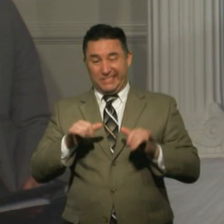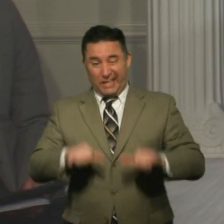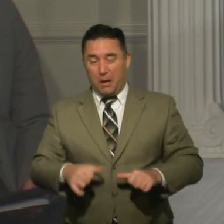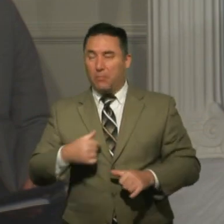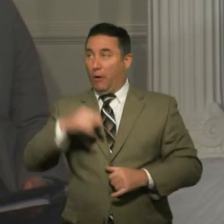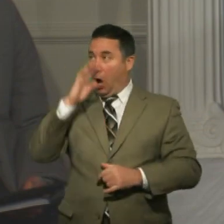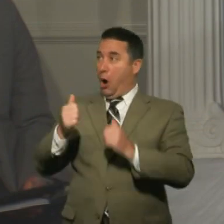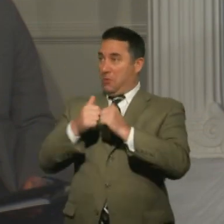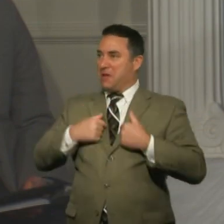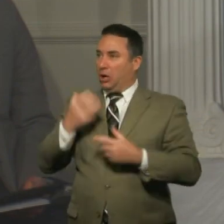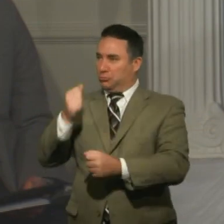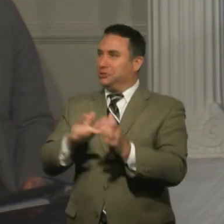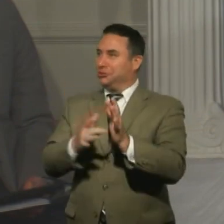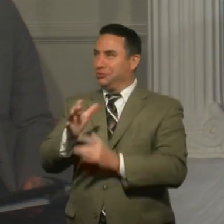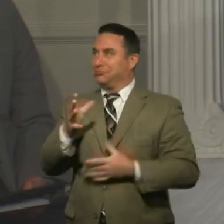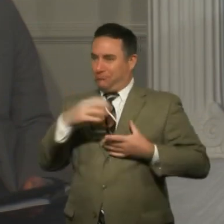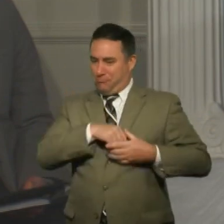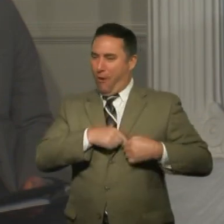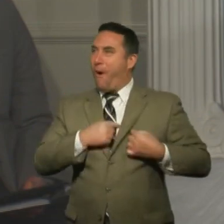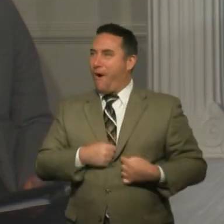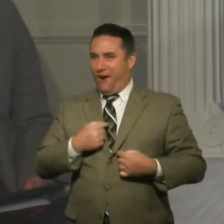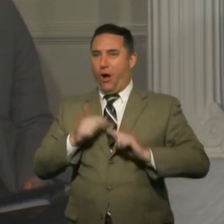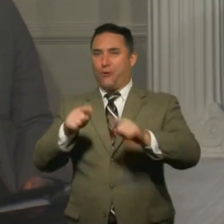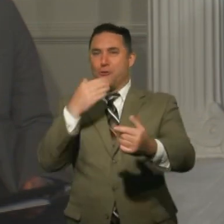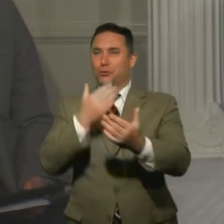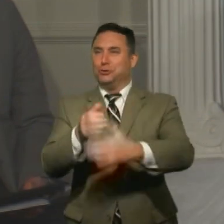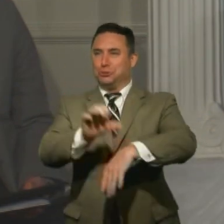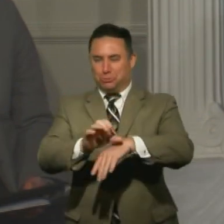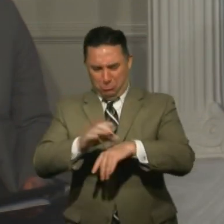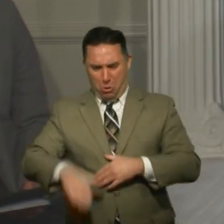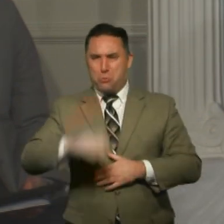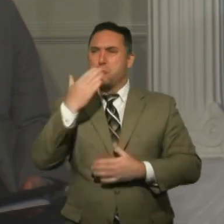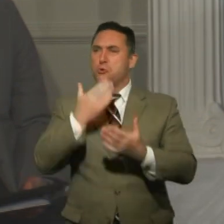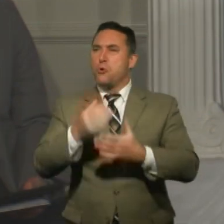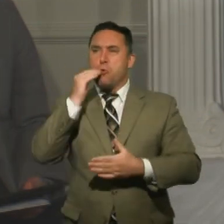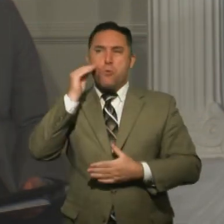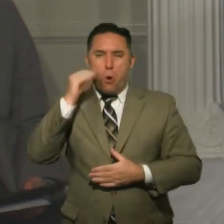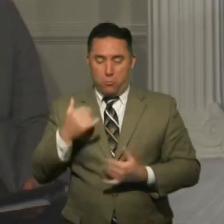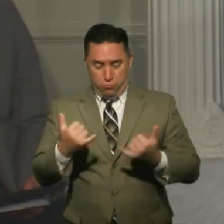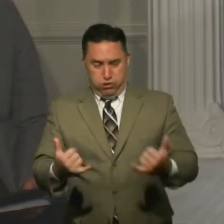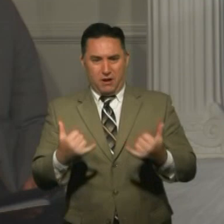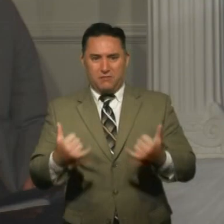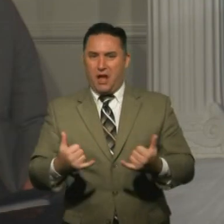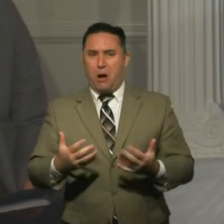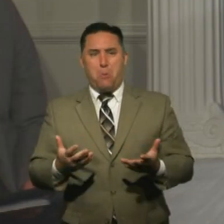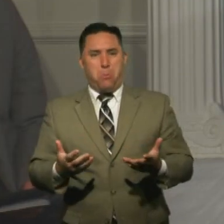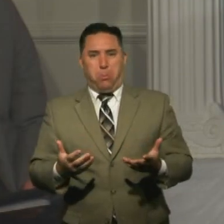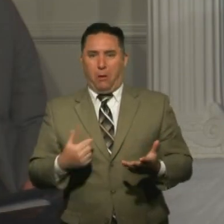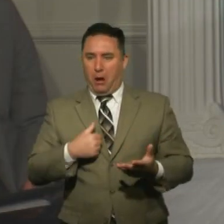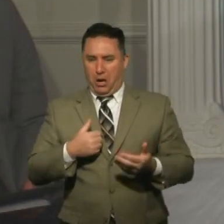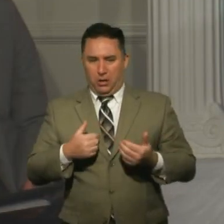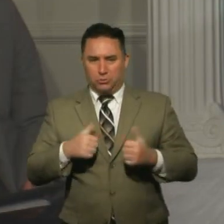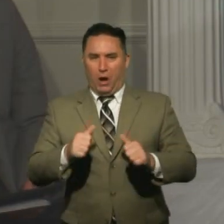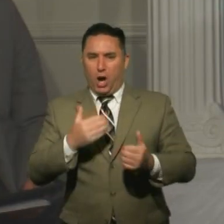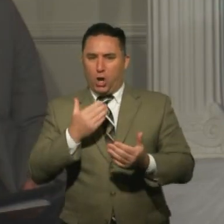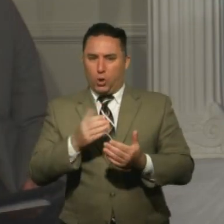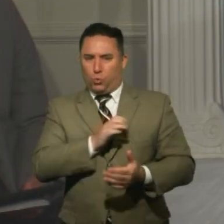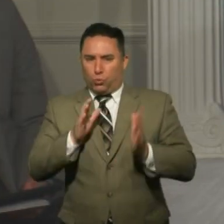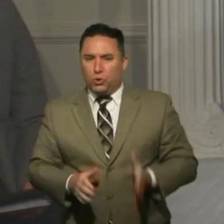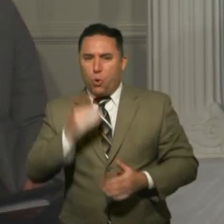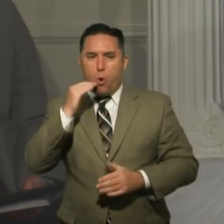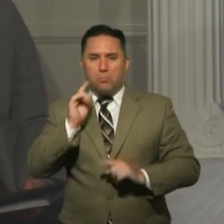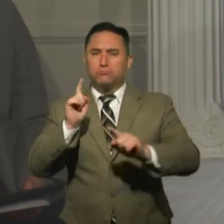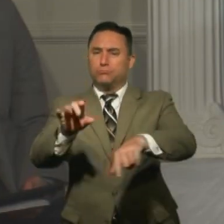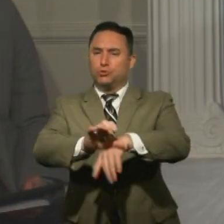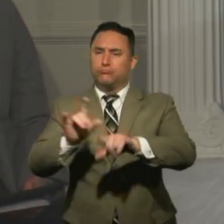side. I've trusted Jesus in my heart. I go to a good church. I grew up in a good home. Right now, as best I can, I try to have a Christian home. I attend